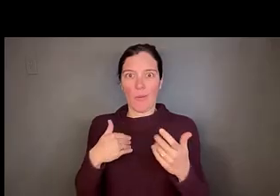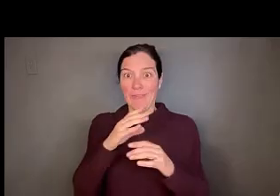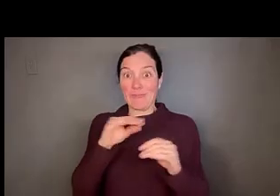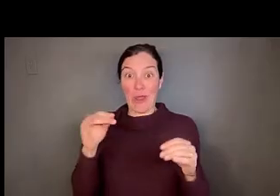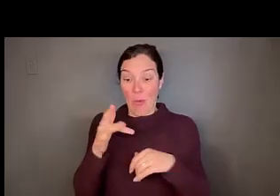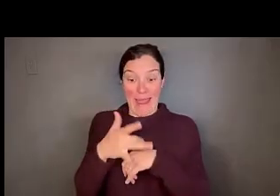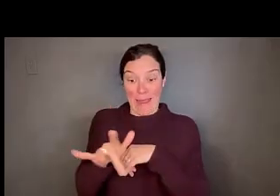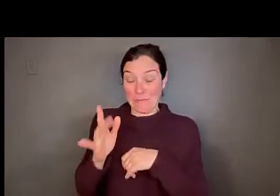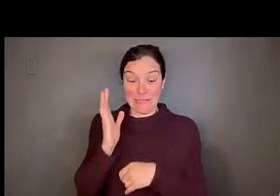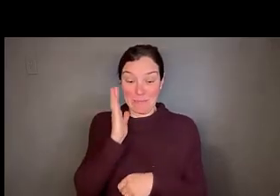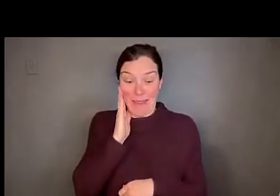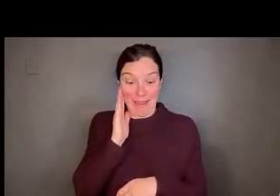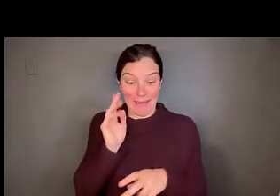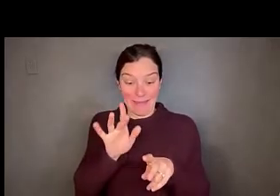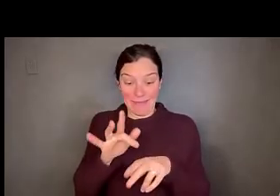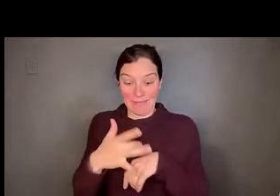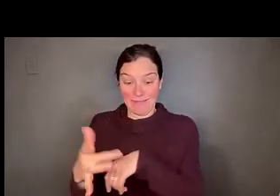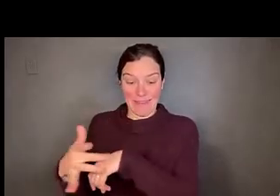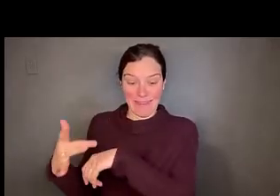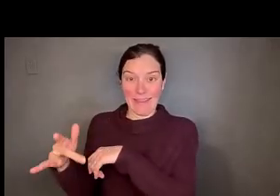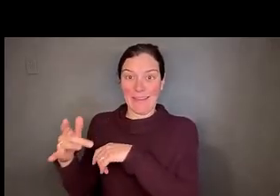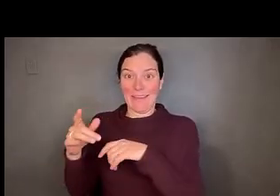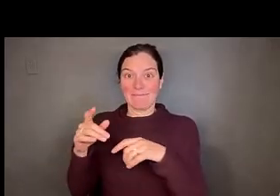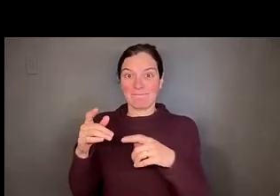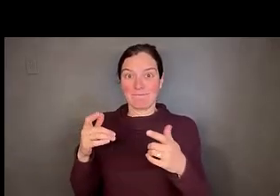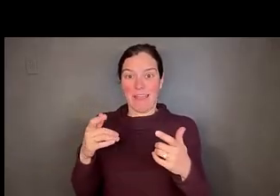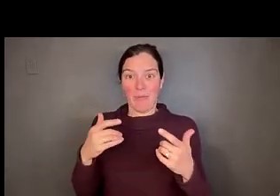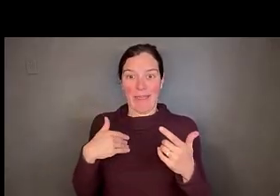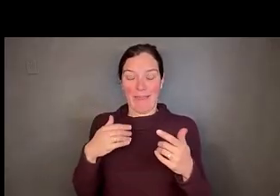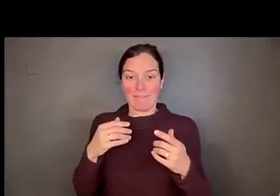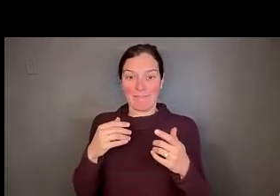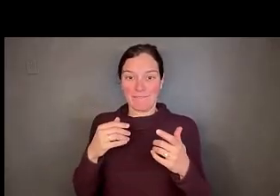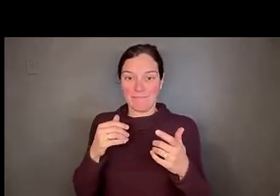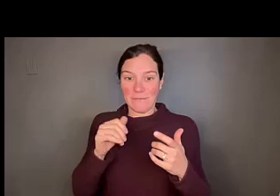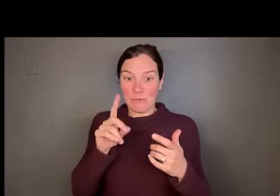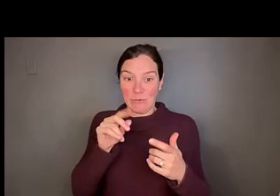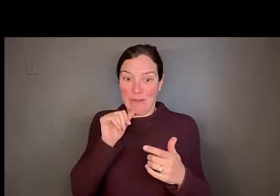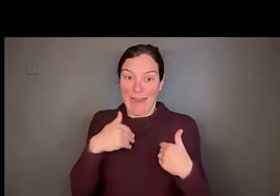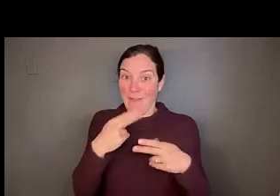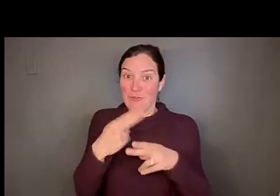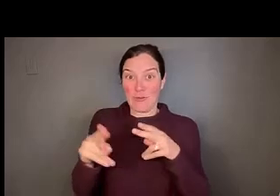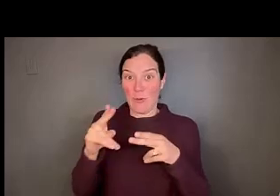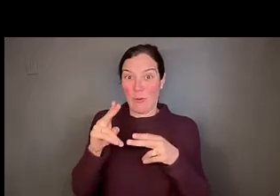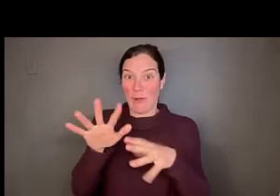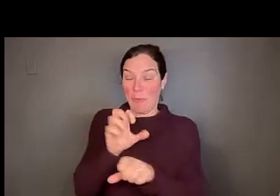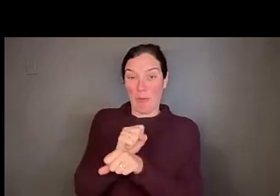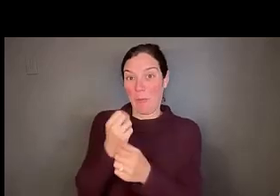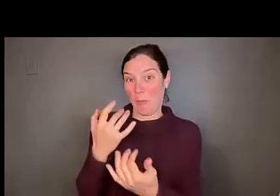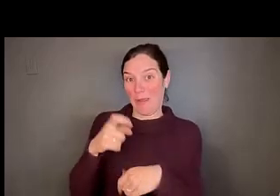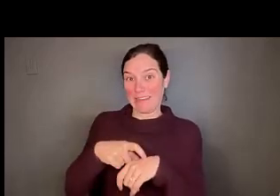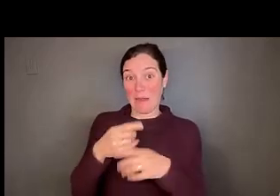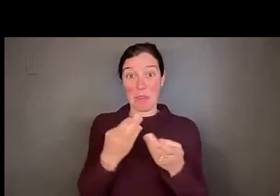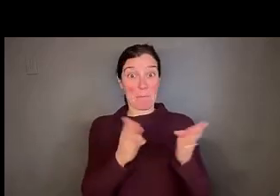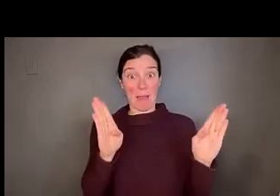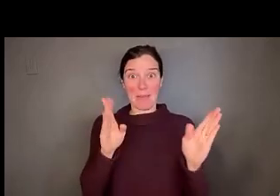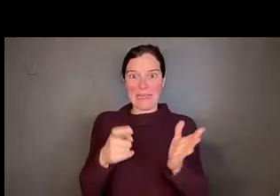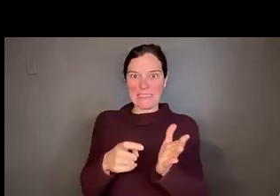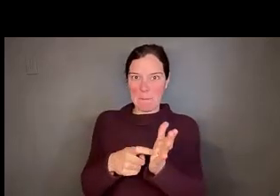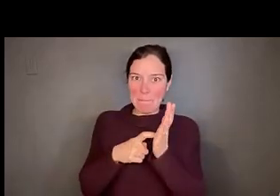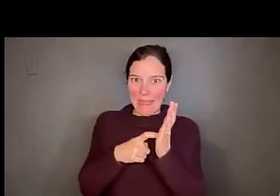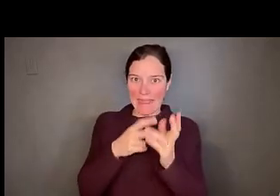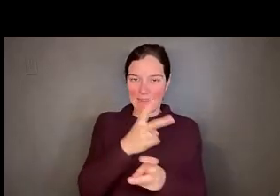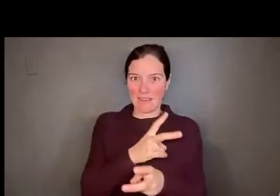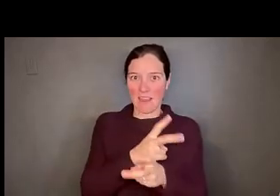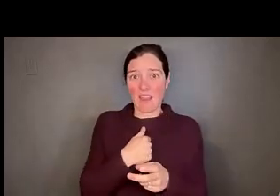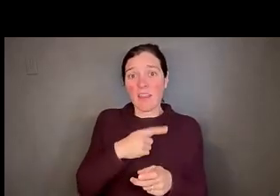beds, and we don't have short appointment wait times. And so the public is really demanding care. And I think that's true